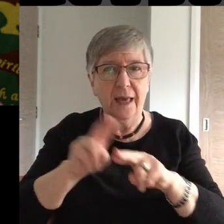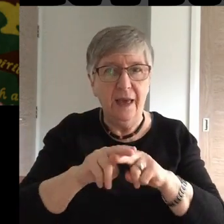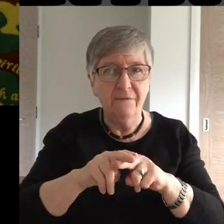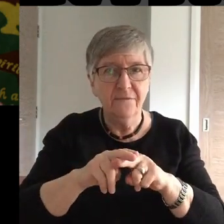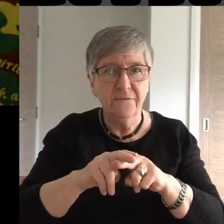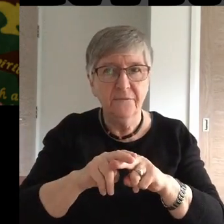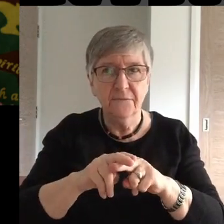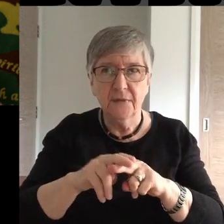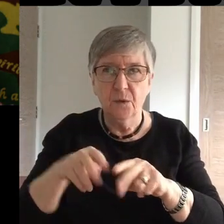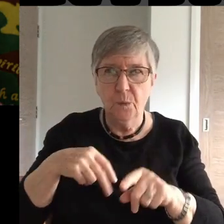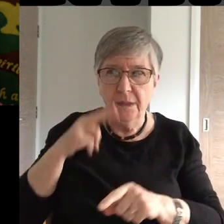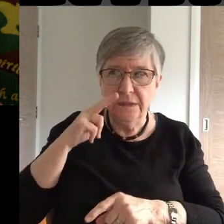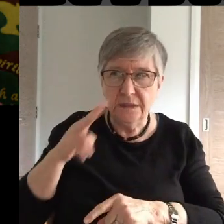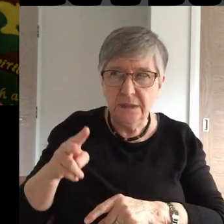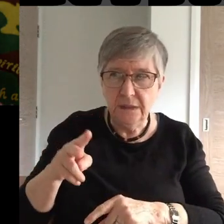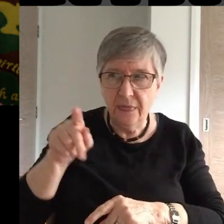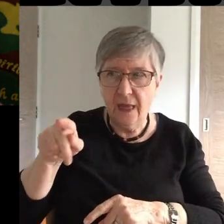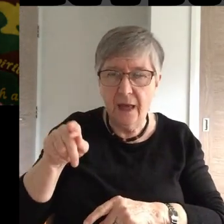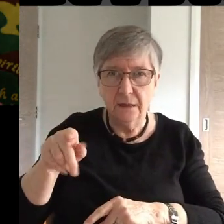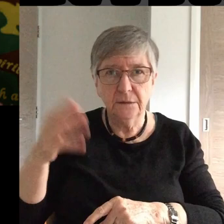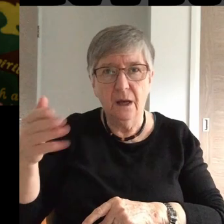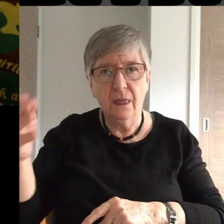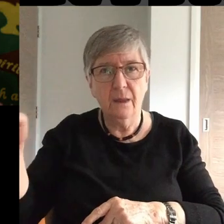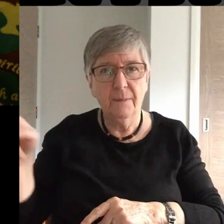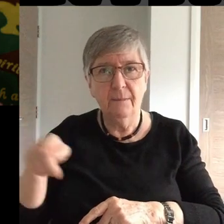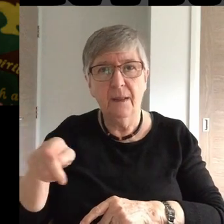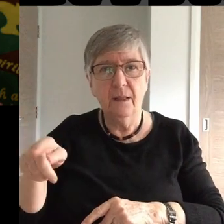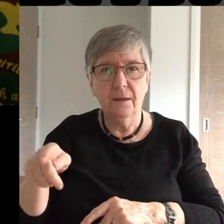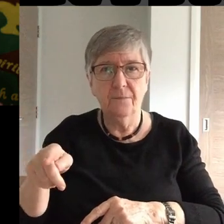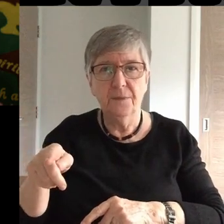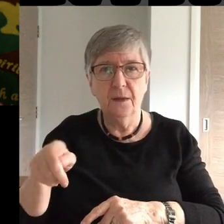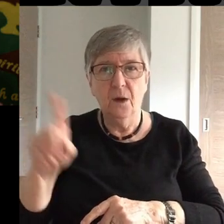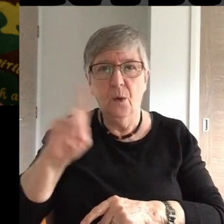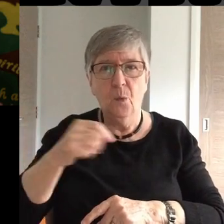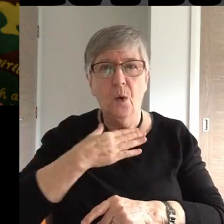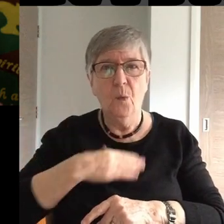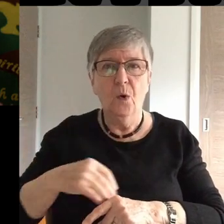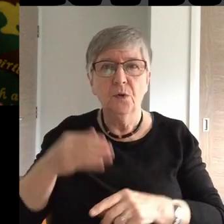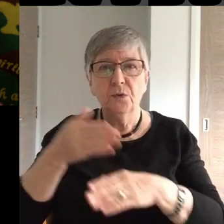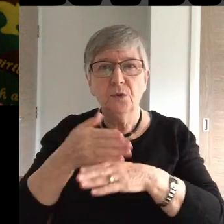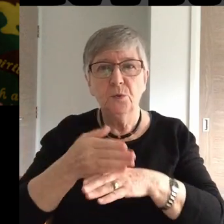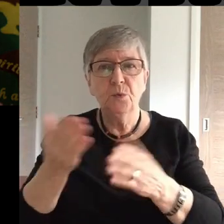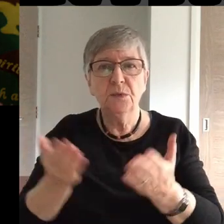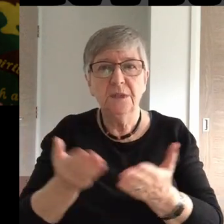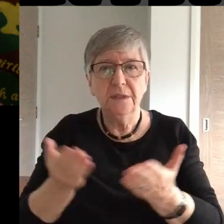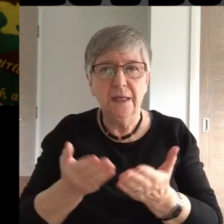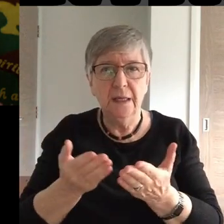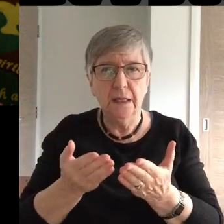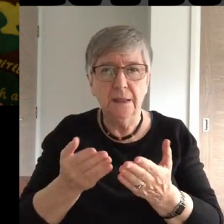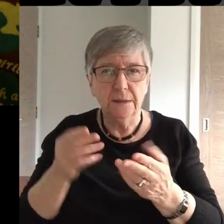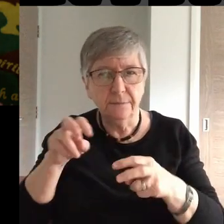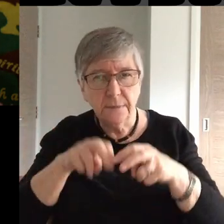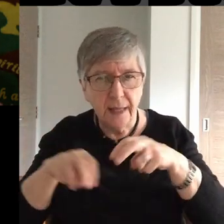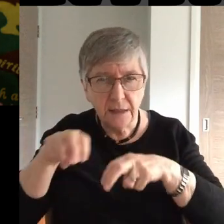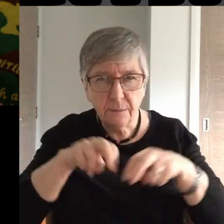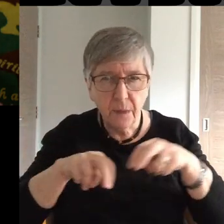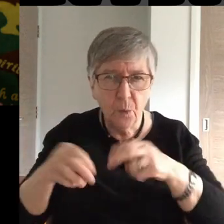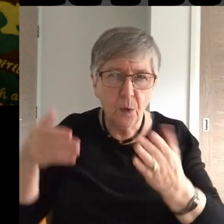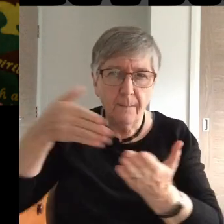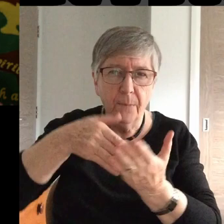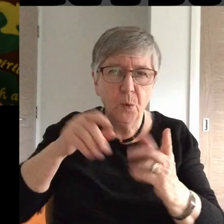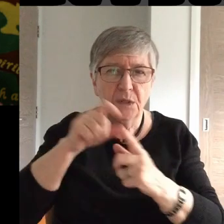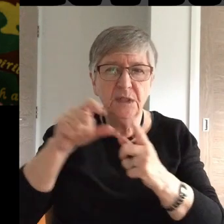selfish ambition and vain conceit. How do we spot them? And what I want to do today is explore those two things in a bit more